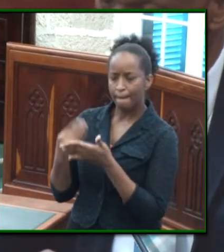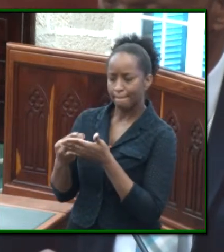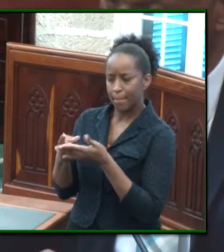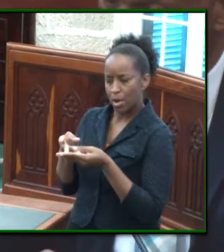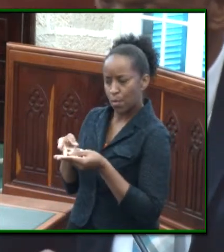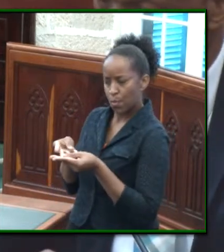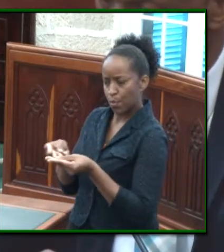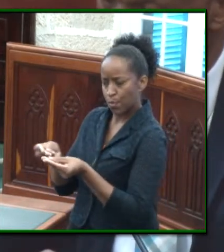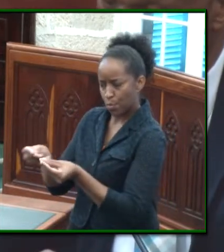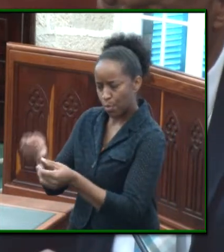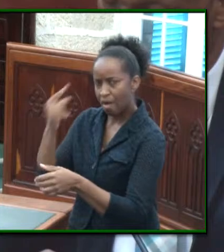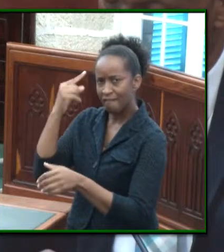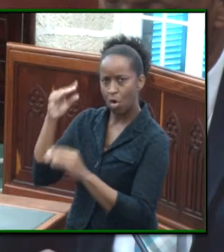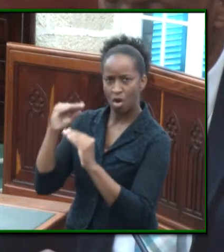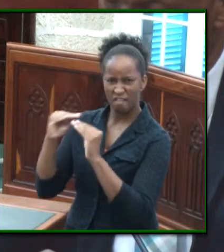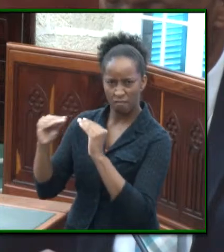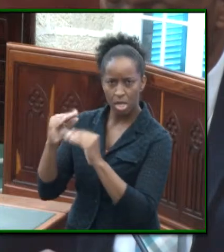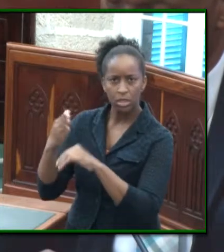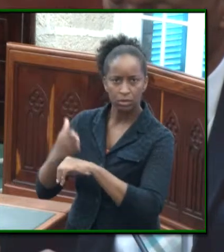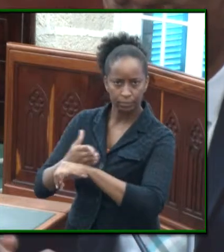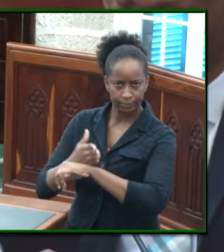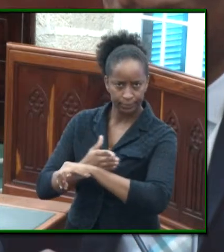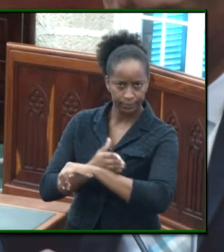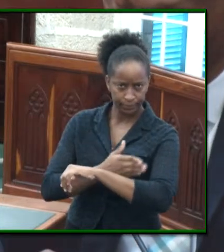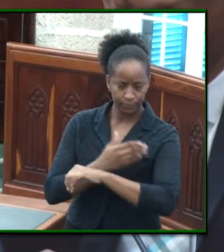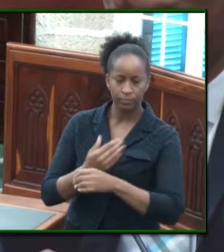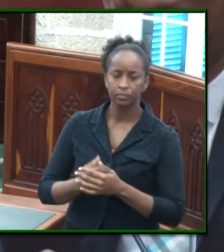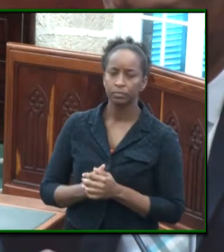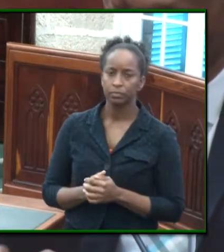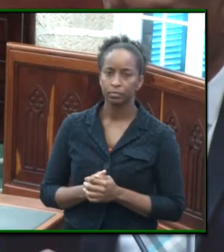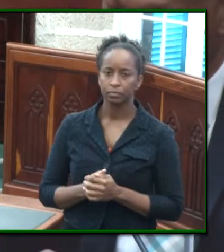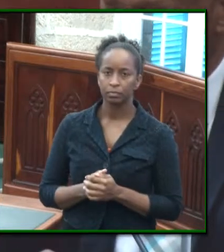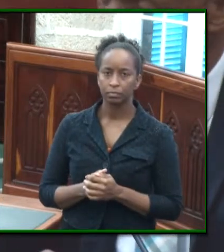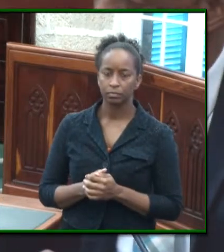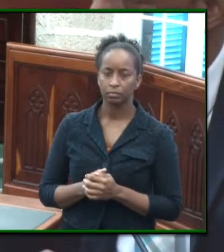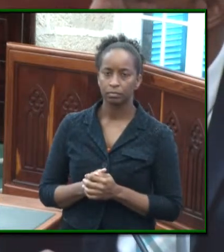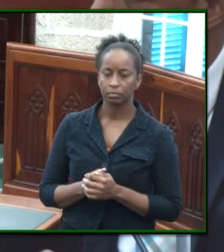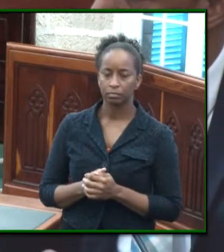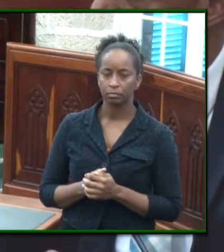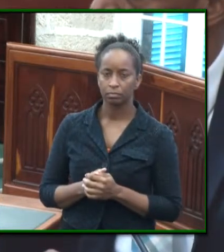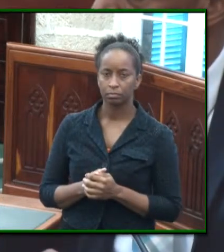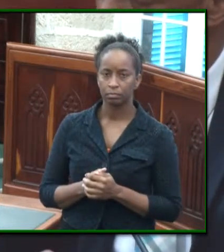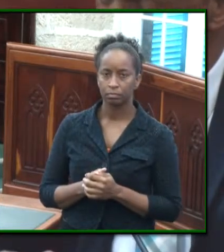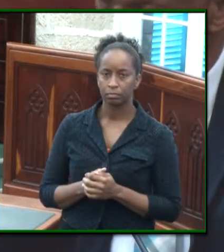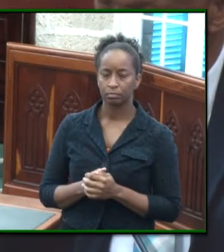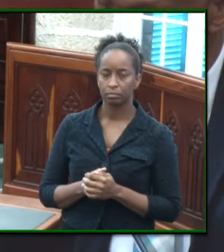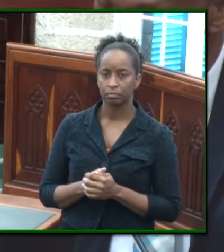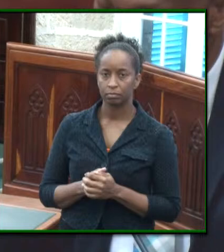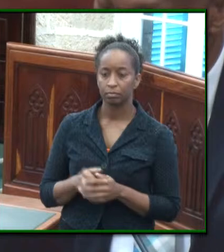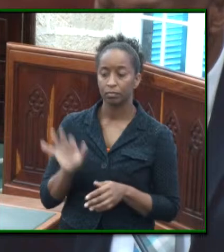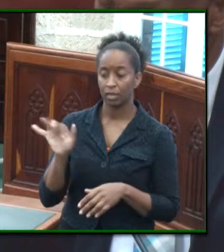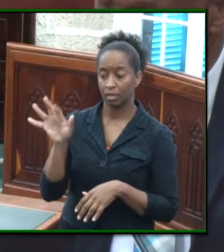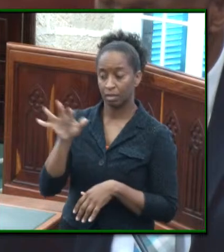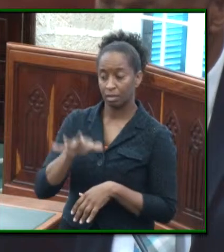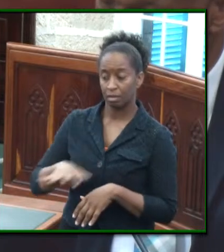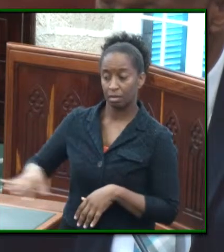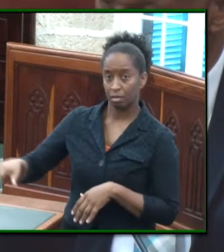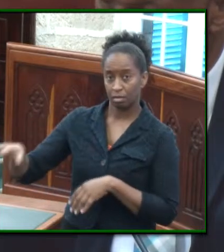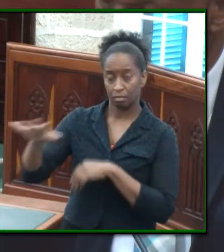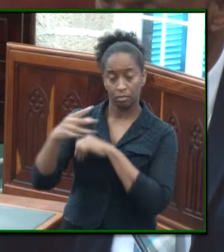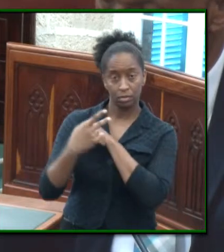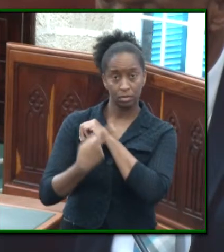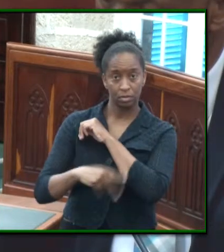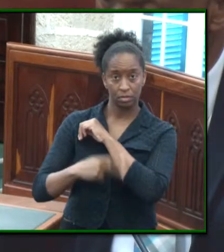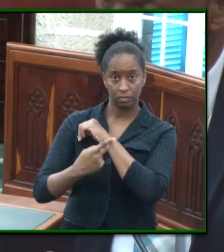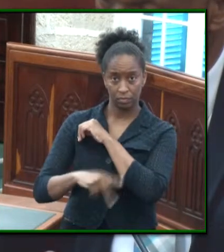a whole and the areas surrounding St. Philip, the amount of commercial activity that is taking